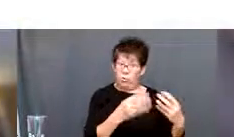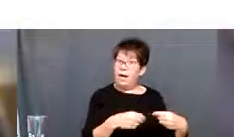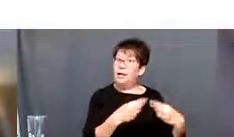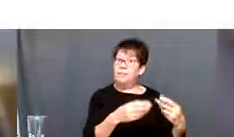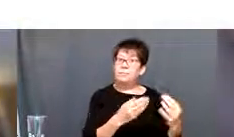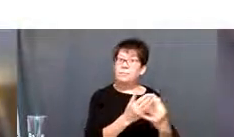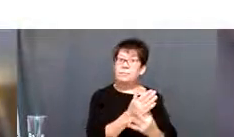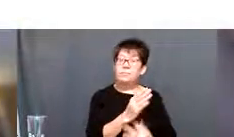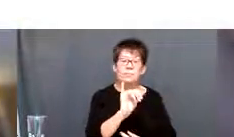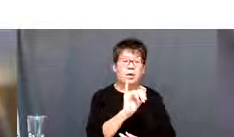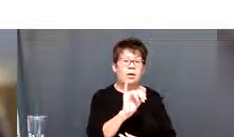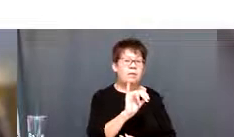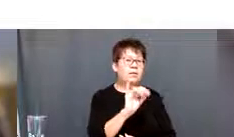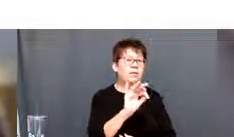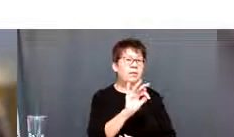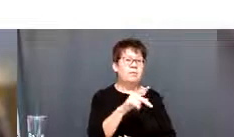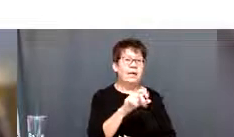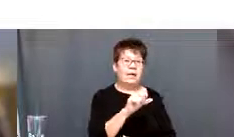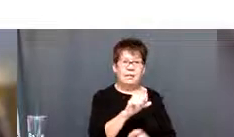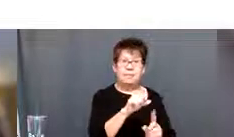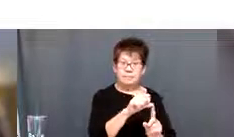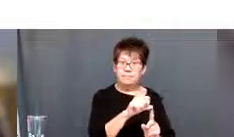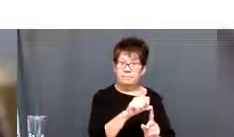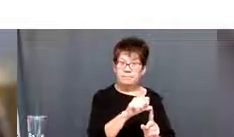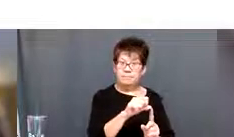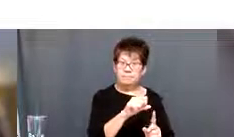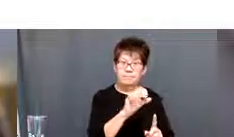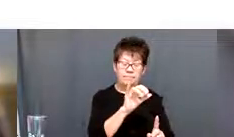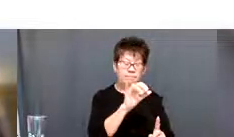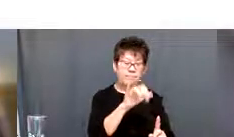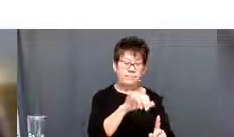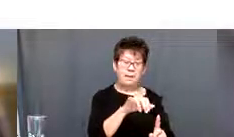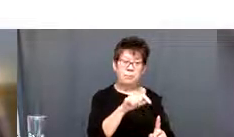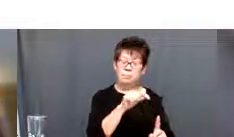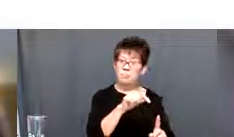individualized family service plan. So that IFSP will